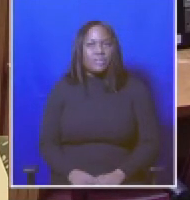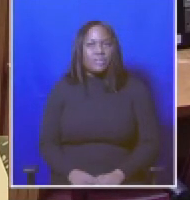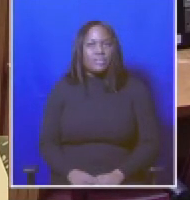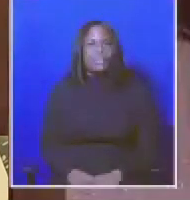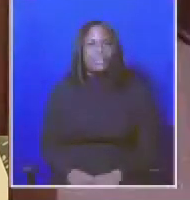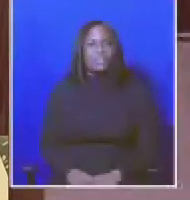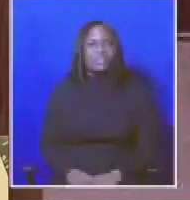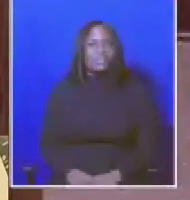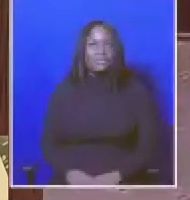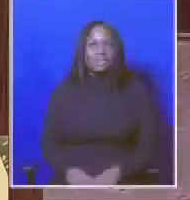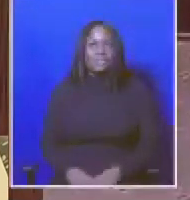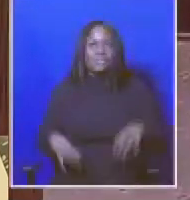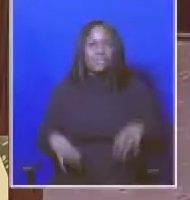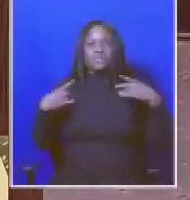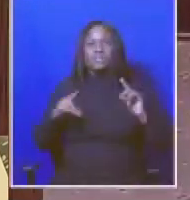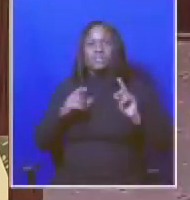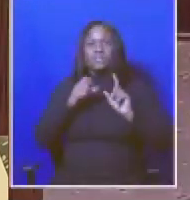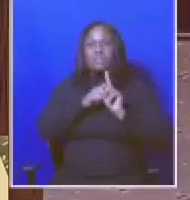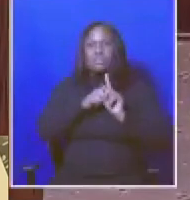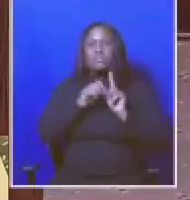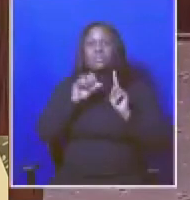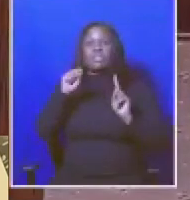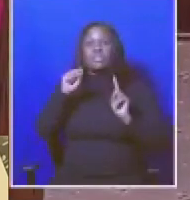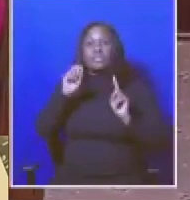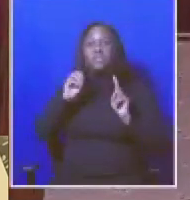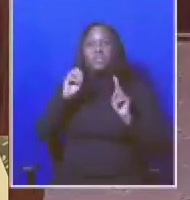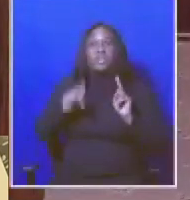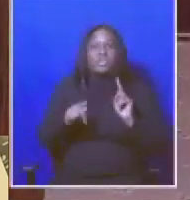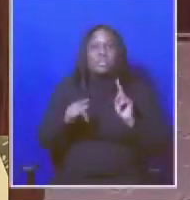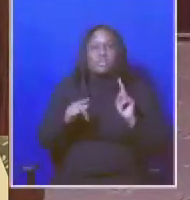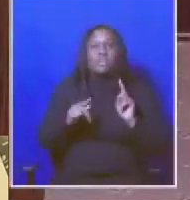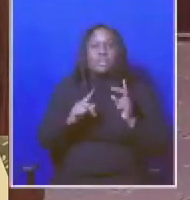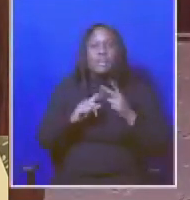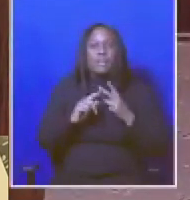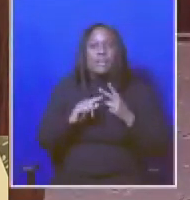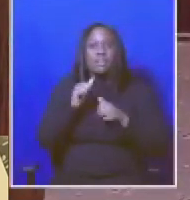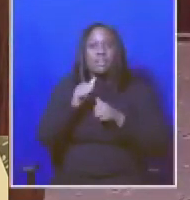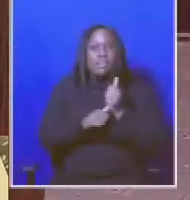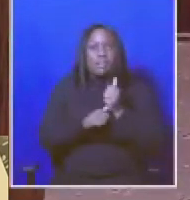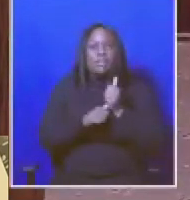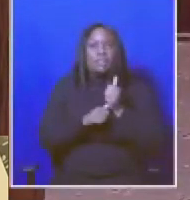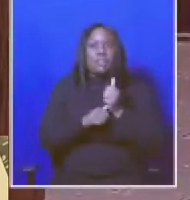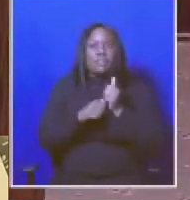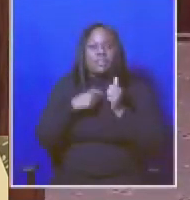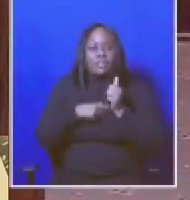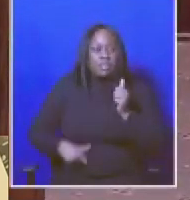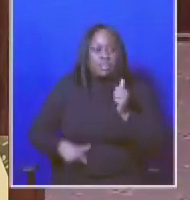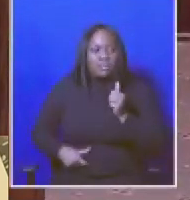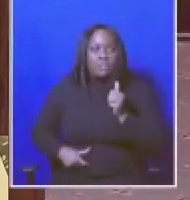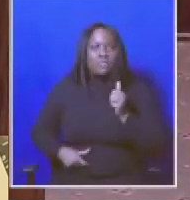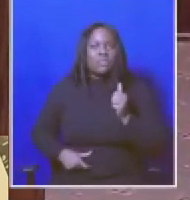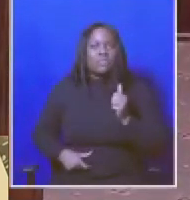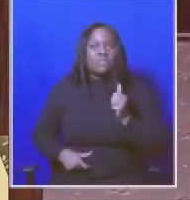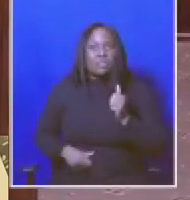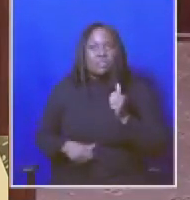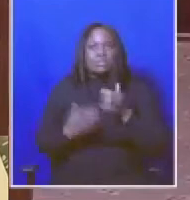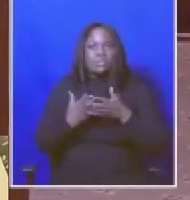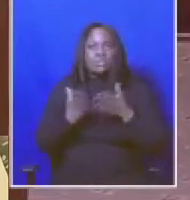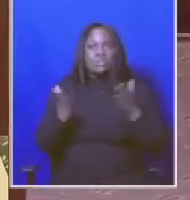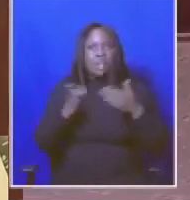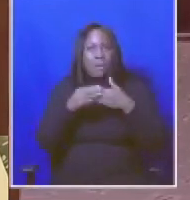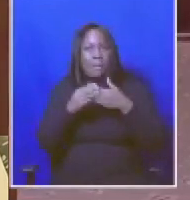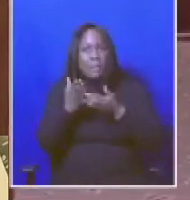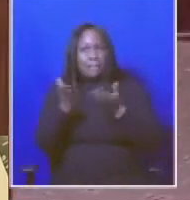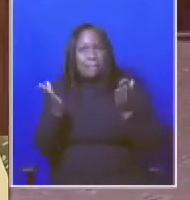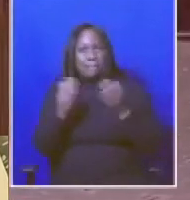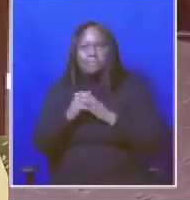Chairperson of the NCOP, and greetings to the Deputy President, to the members of the House. Deputy President,